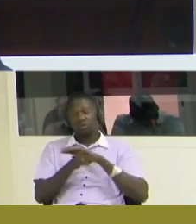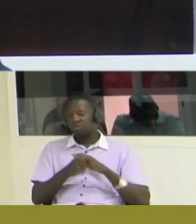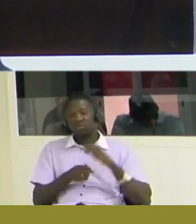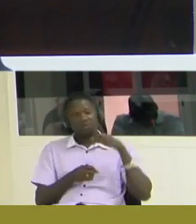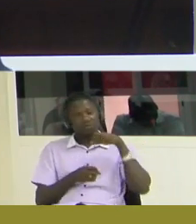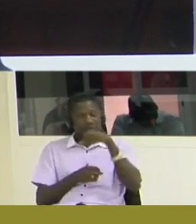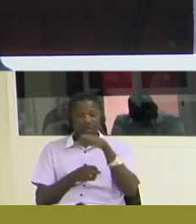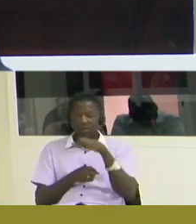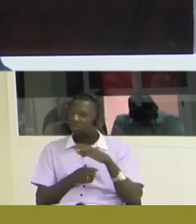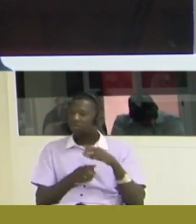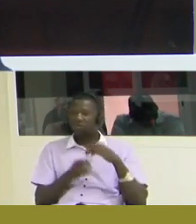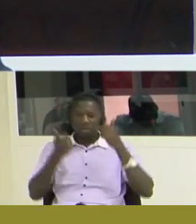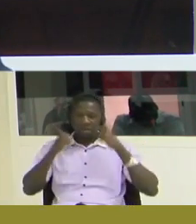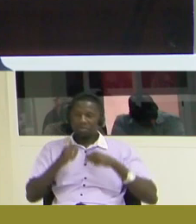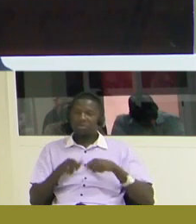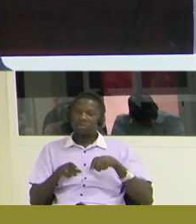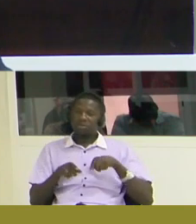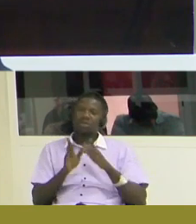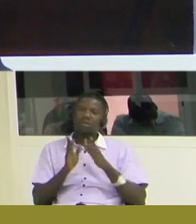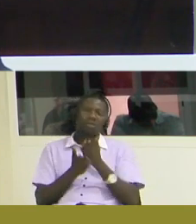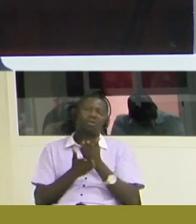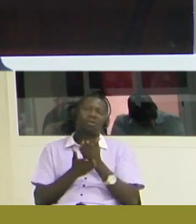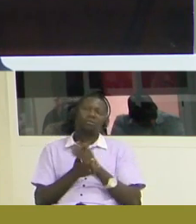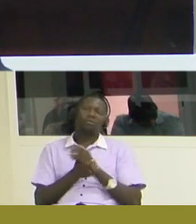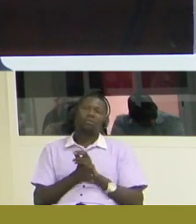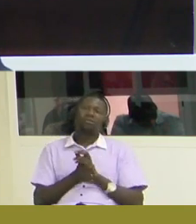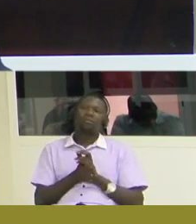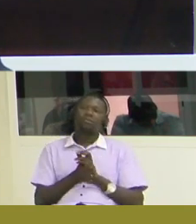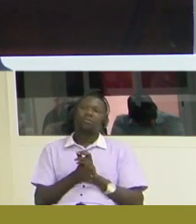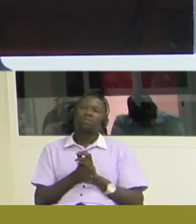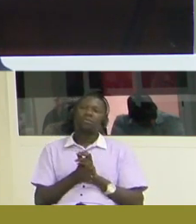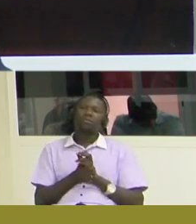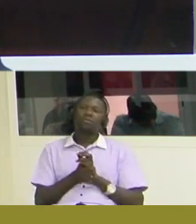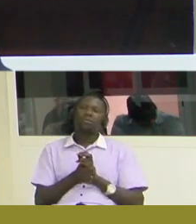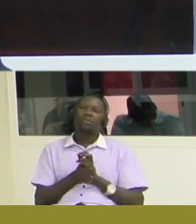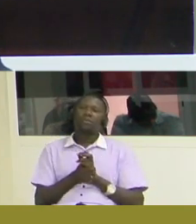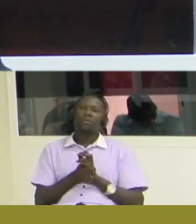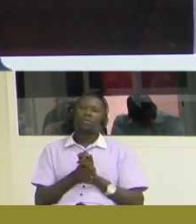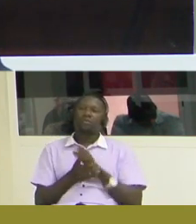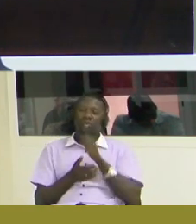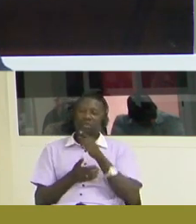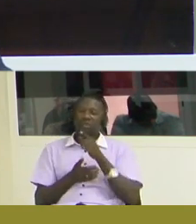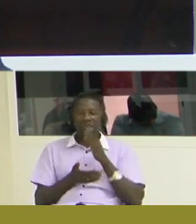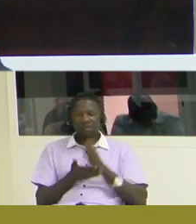that it did not what didn't this really